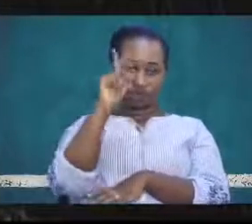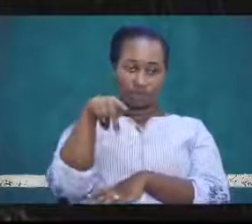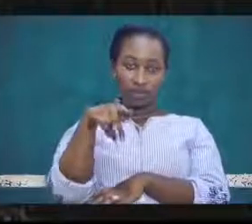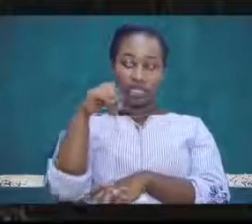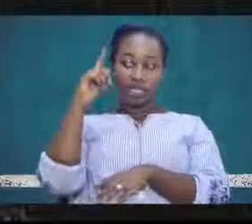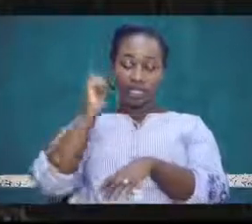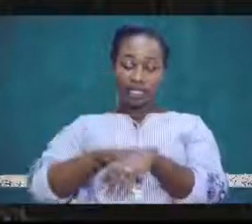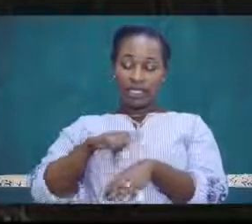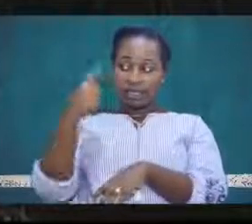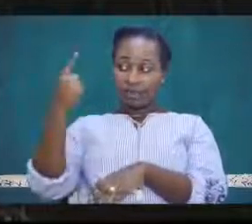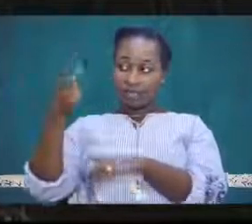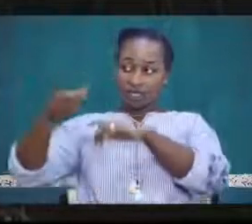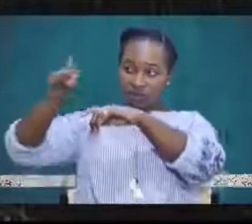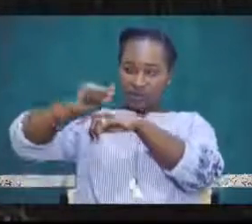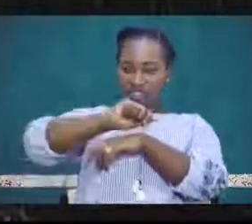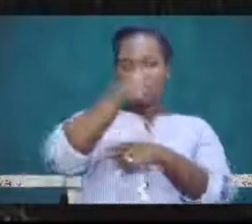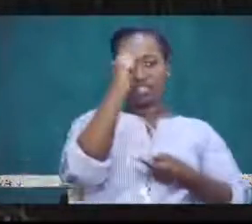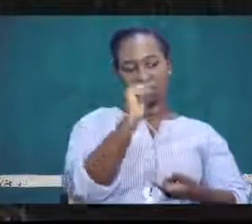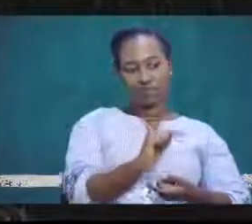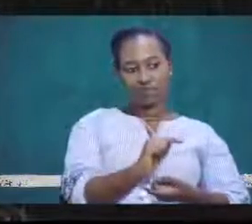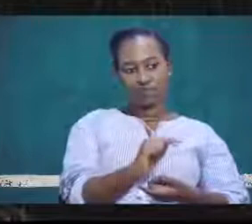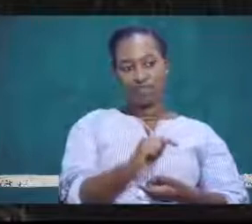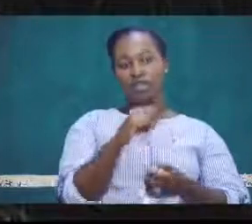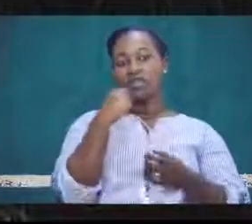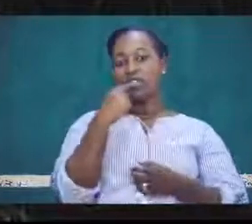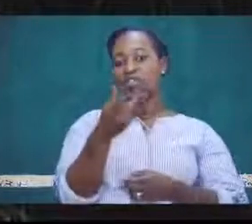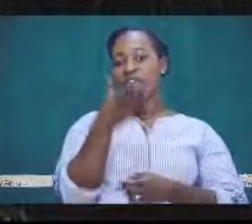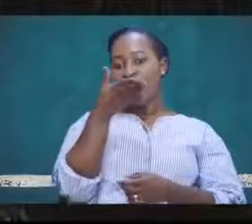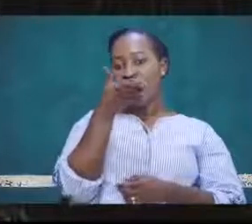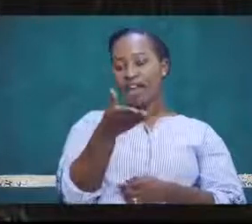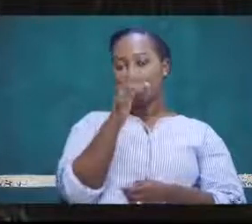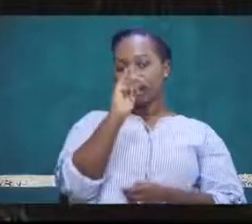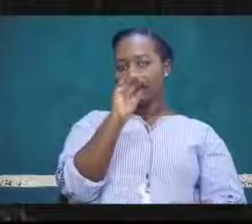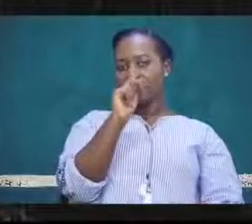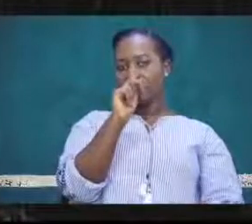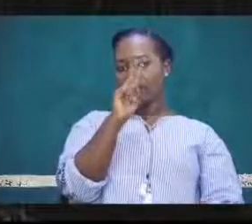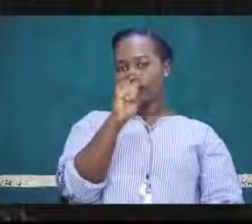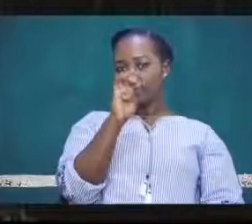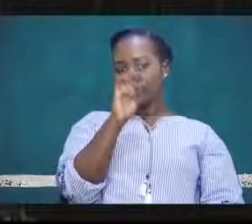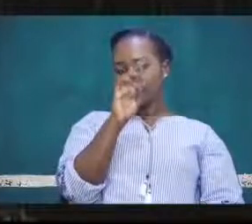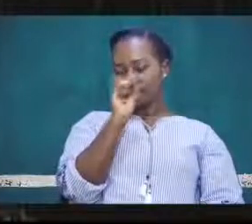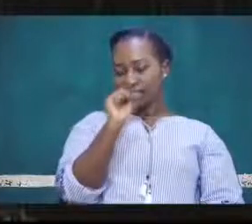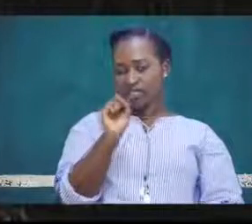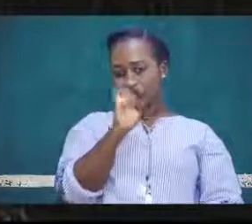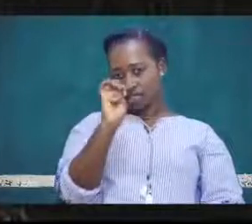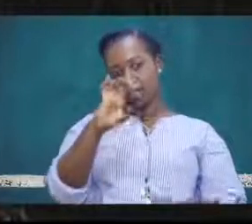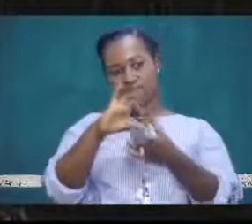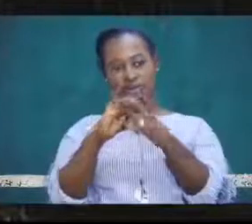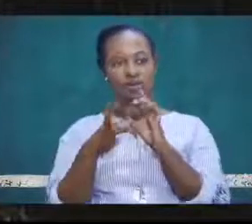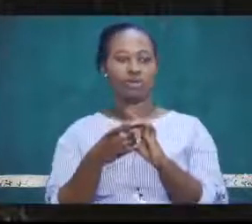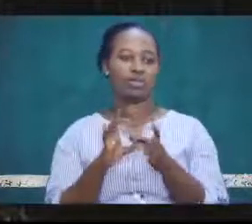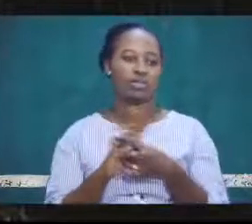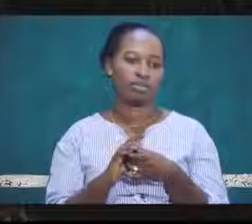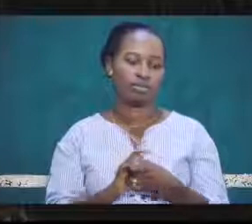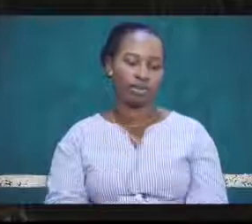increasing, another one is reducing. So meaning that there is an inverse relationship. So here there is an inverse relationship.